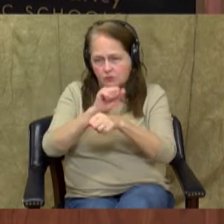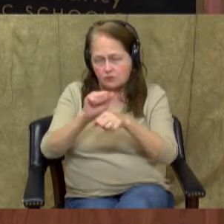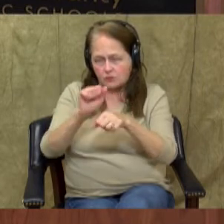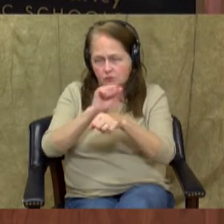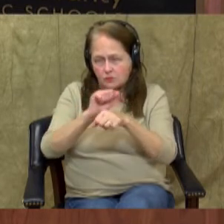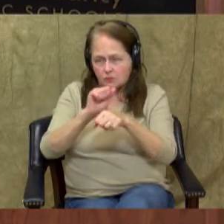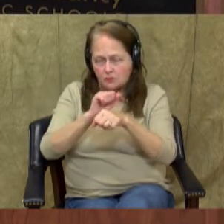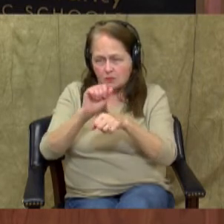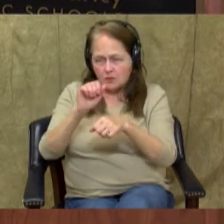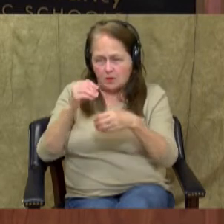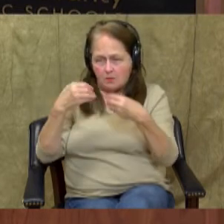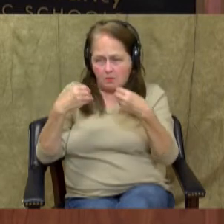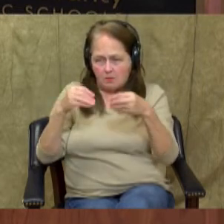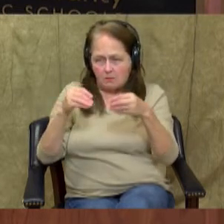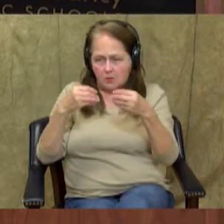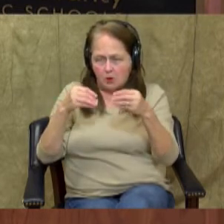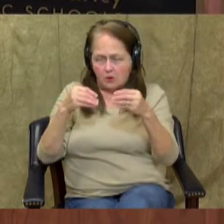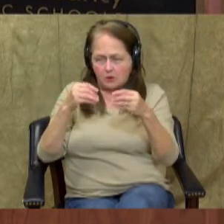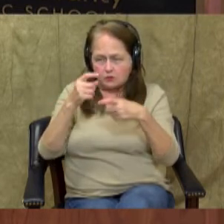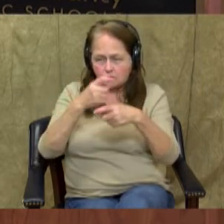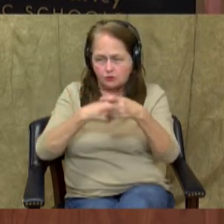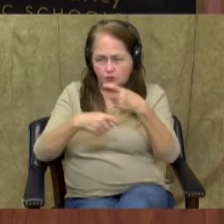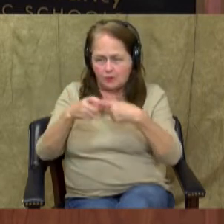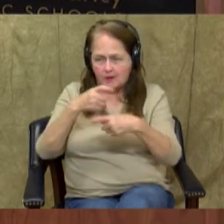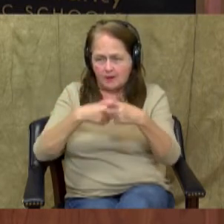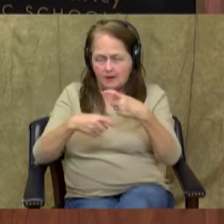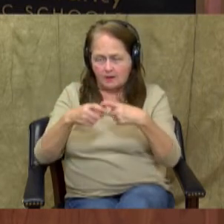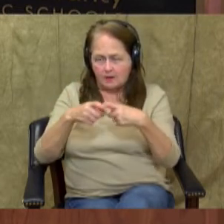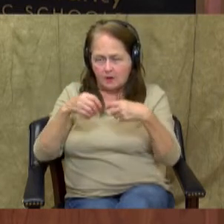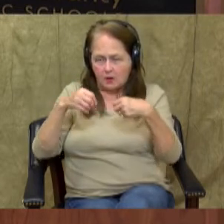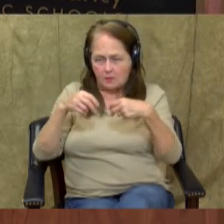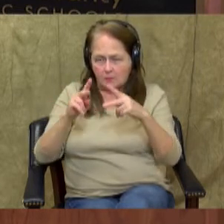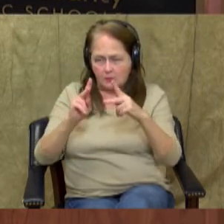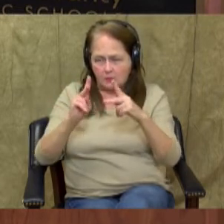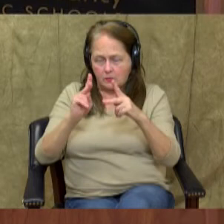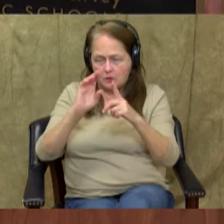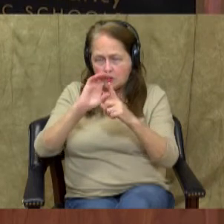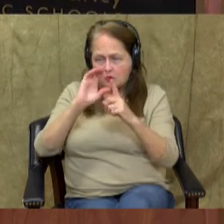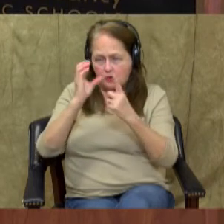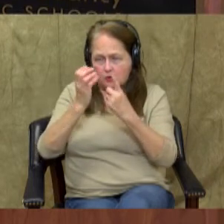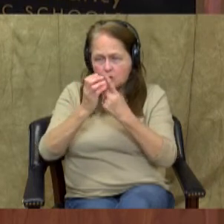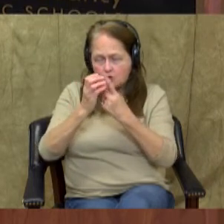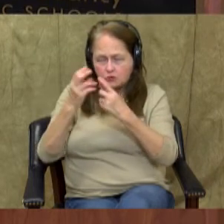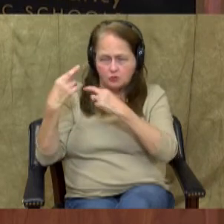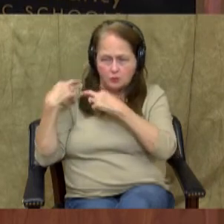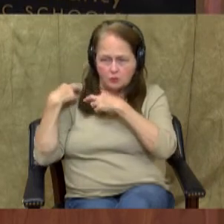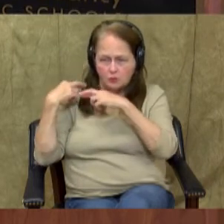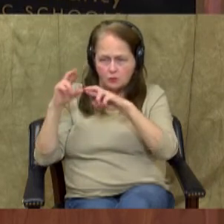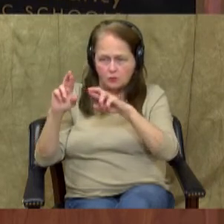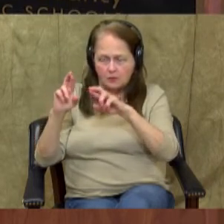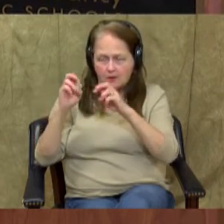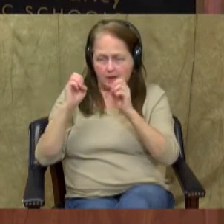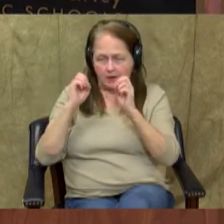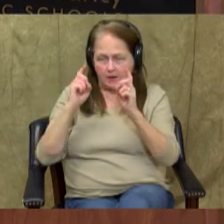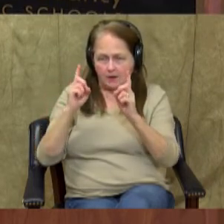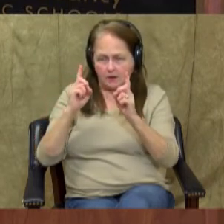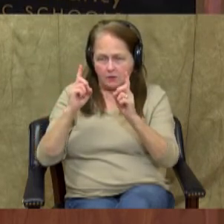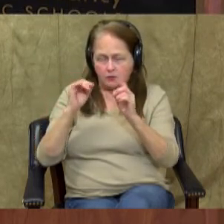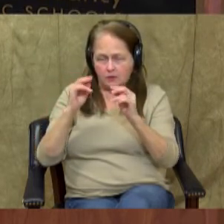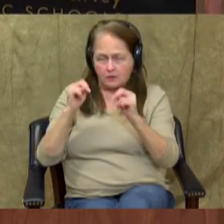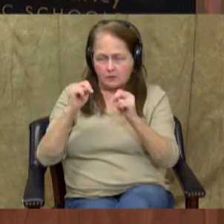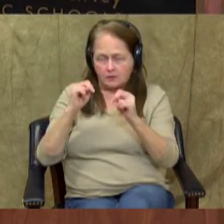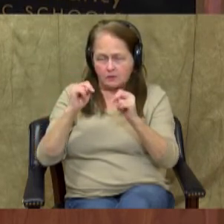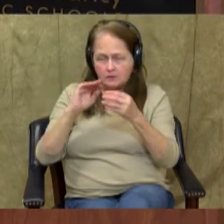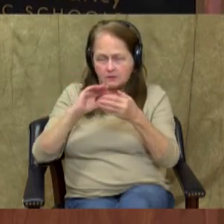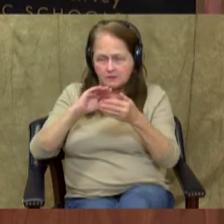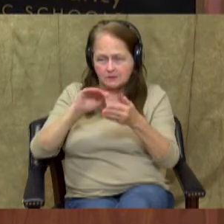of markets and trade, job opportunities, cultural, religious, and education centers, and seats of